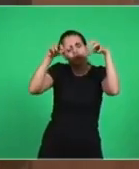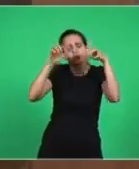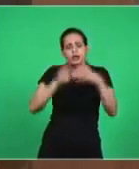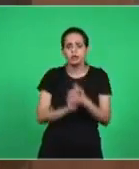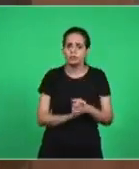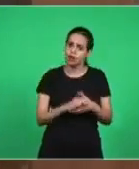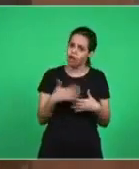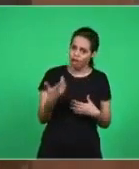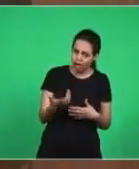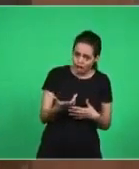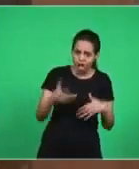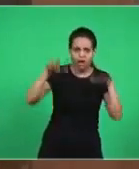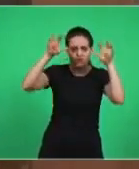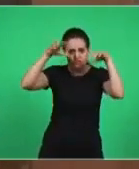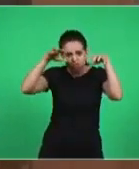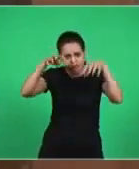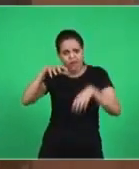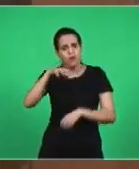it rained, but